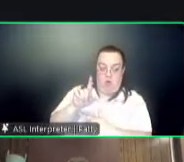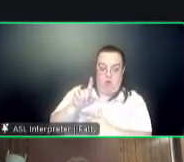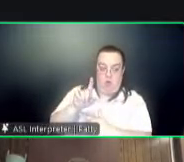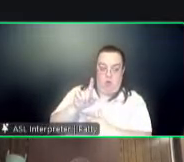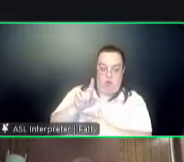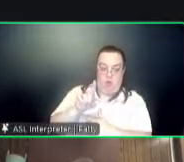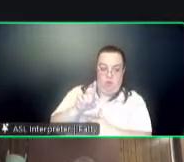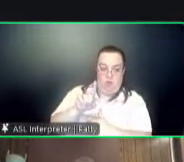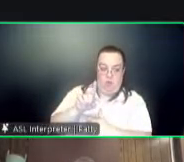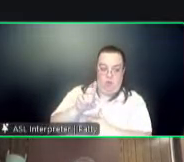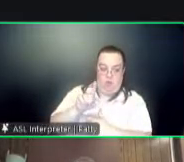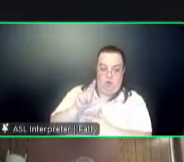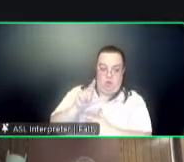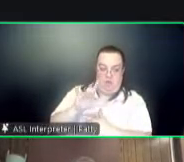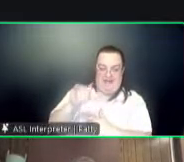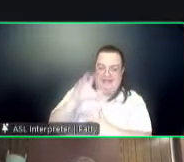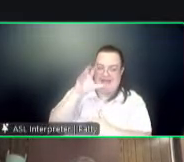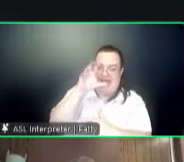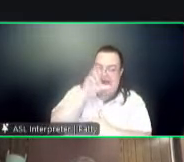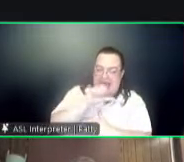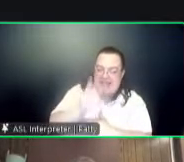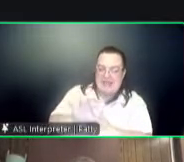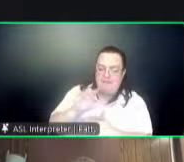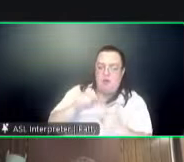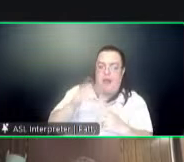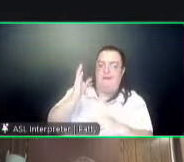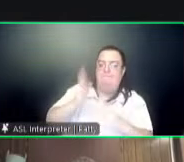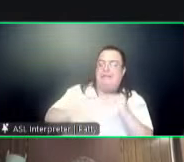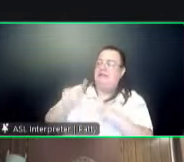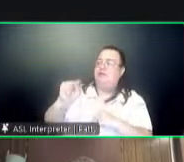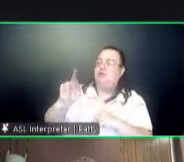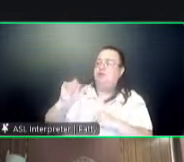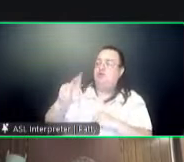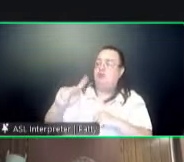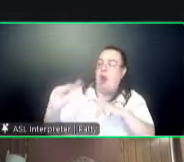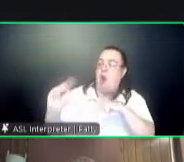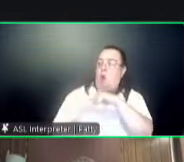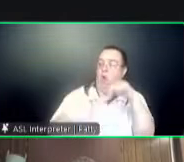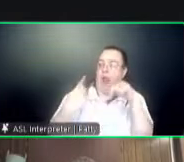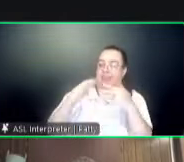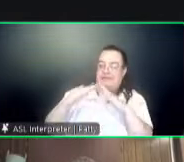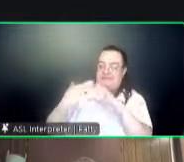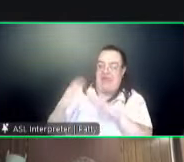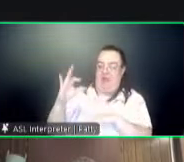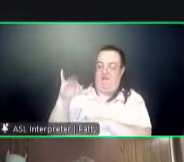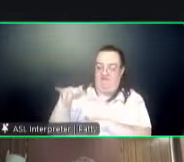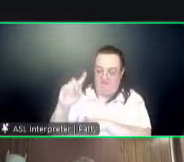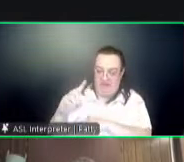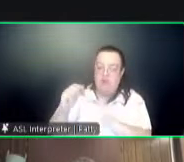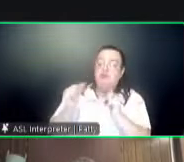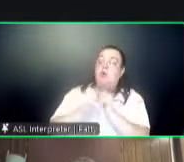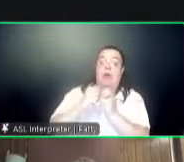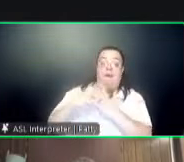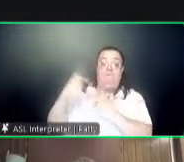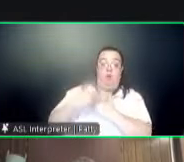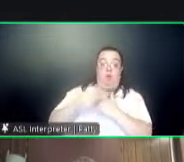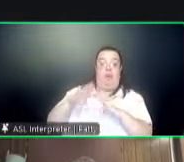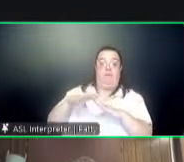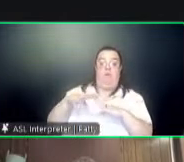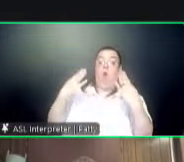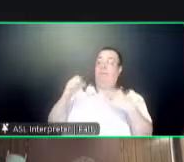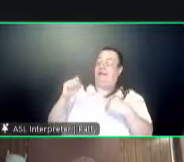estimate to complete the track around the town field. And so with program open space money, it's